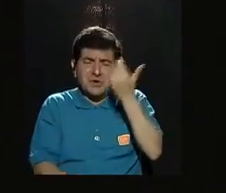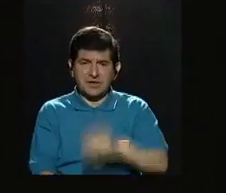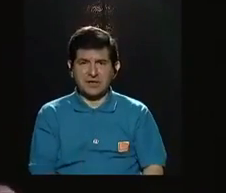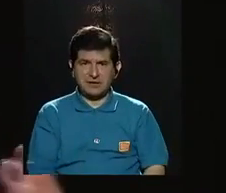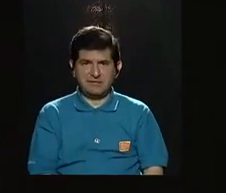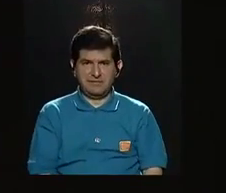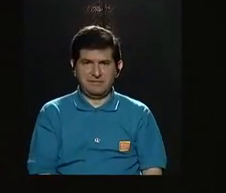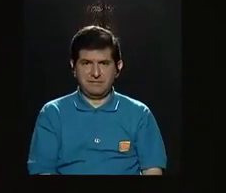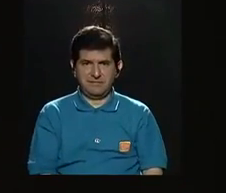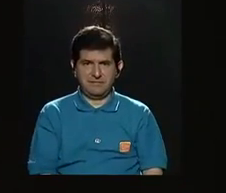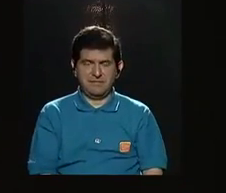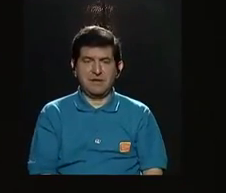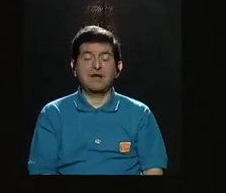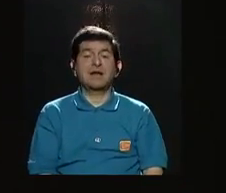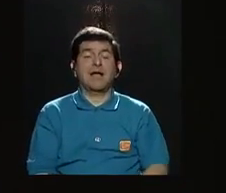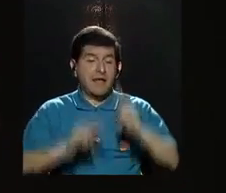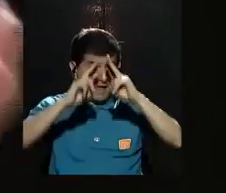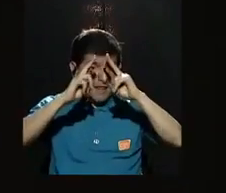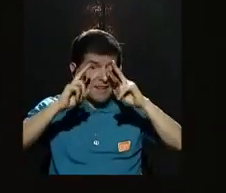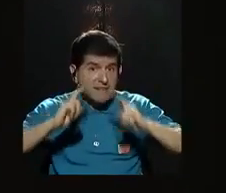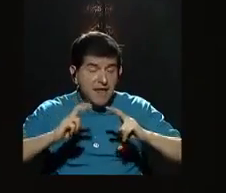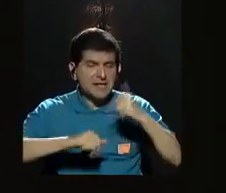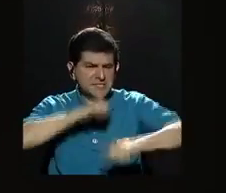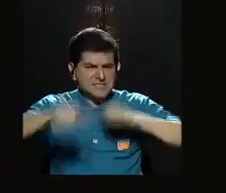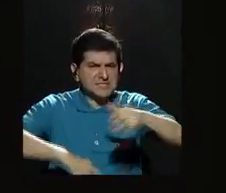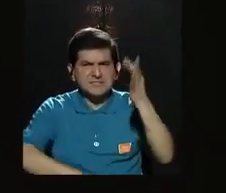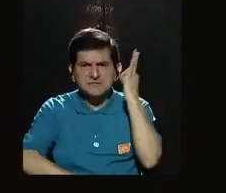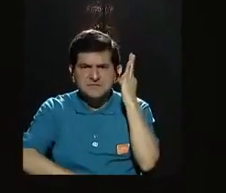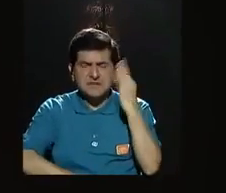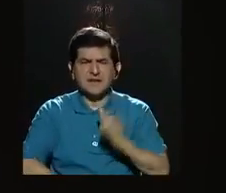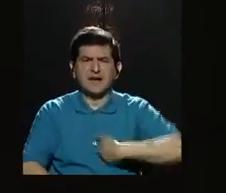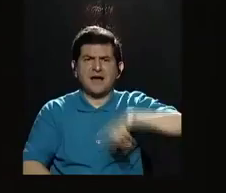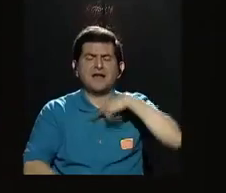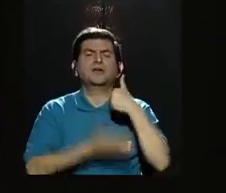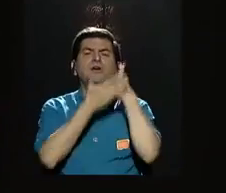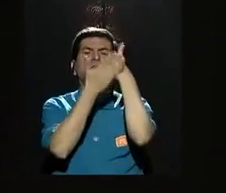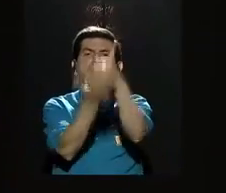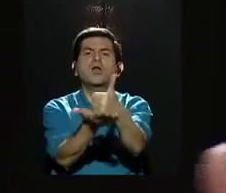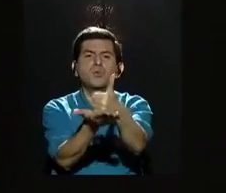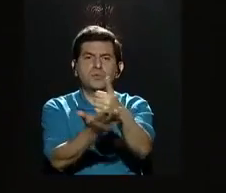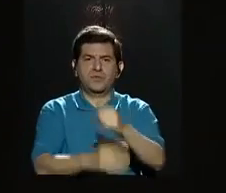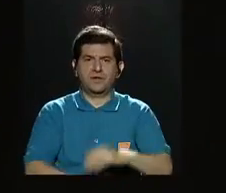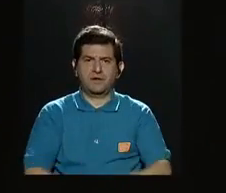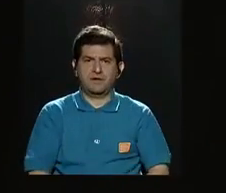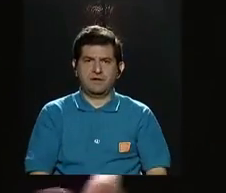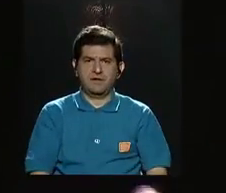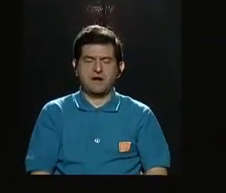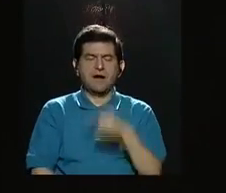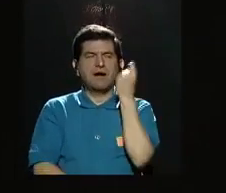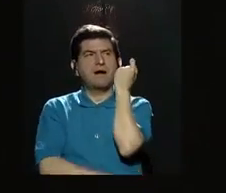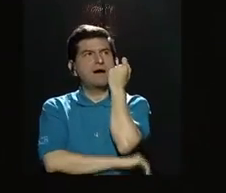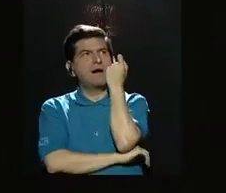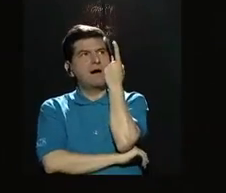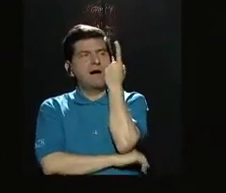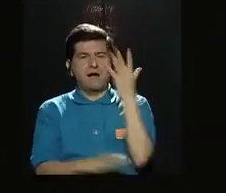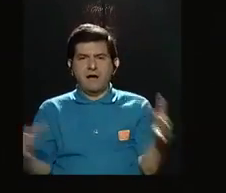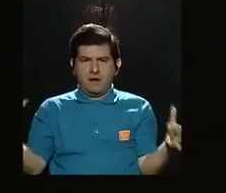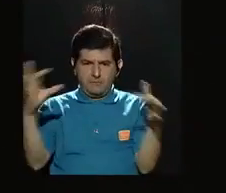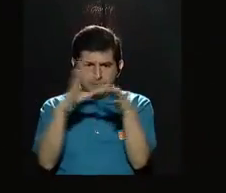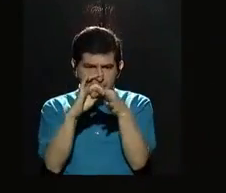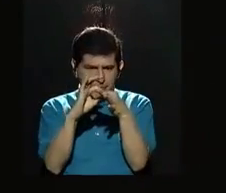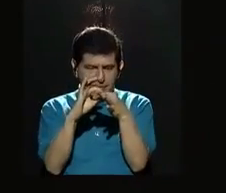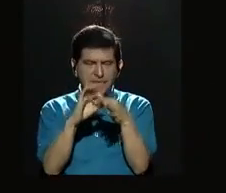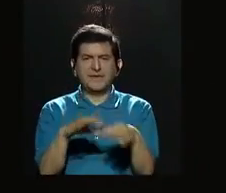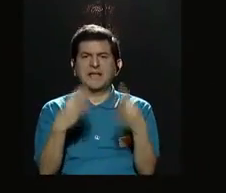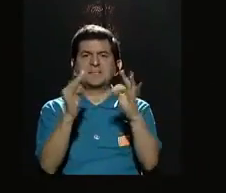Because feminist analyses help us to apprehend connections that are utterly denied in